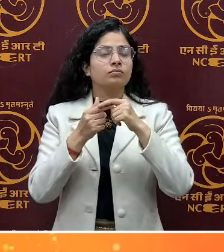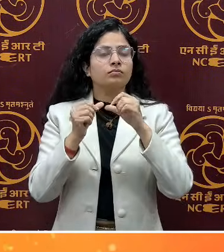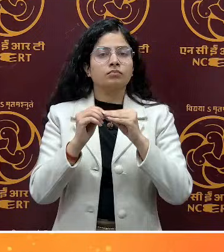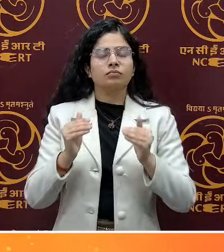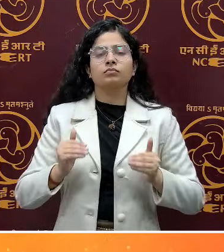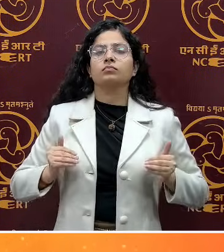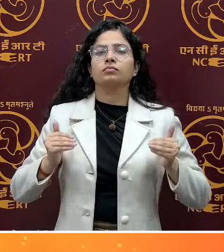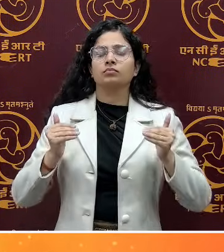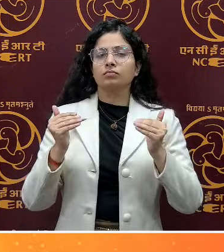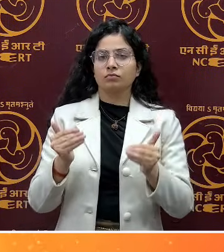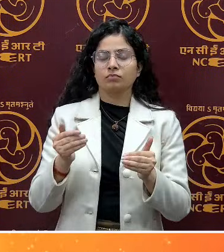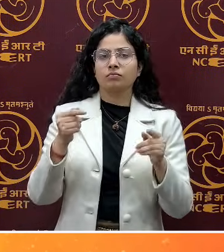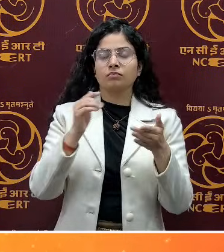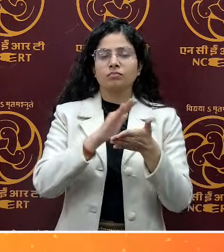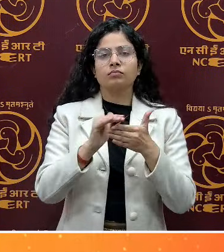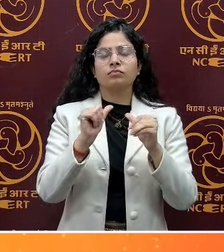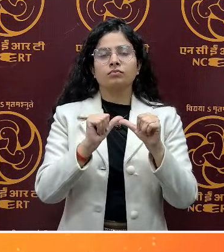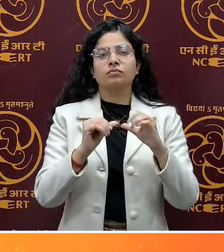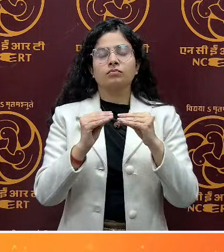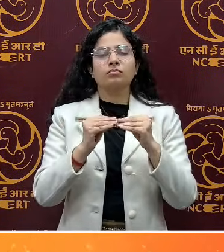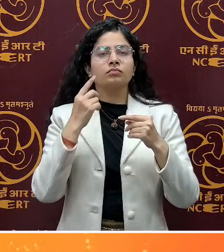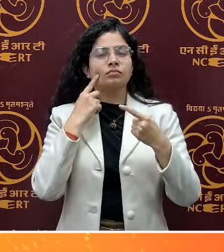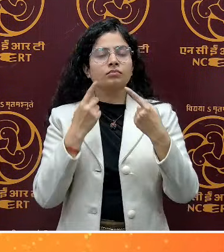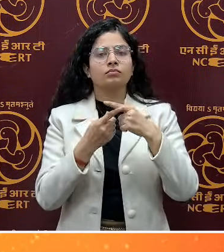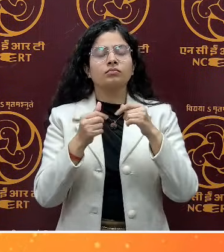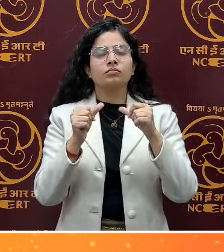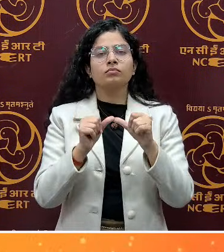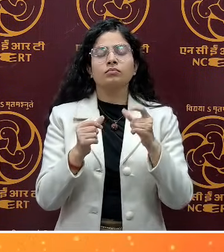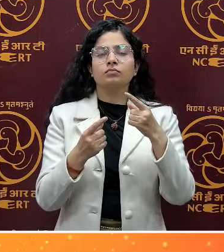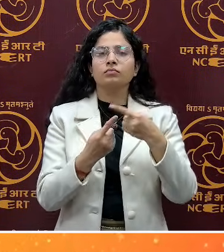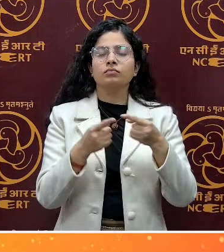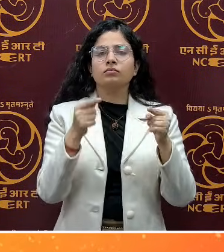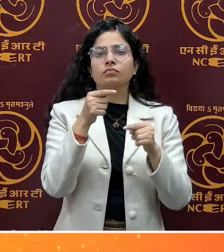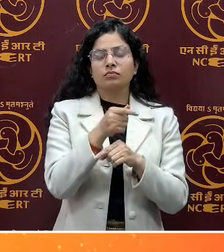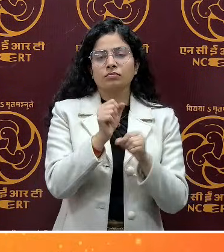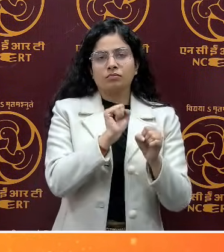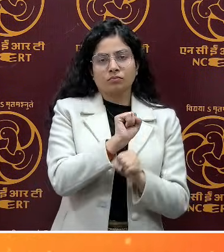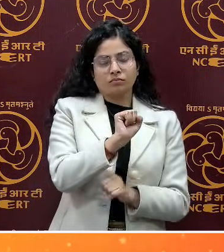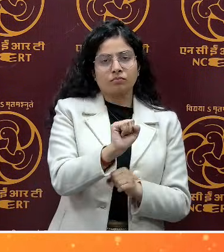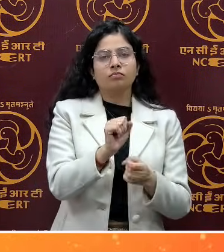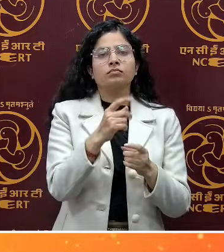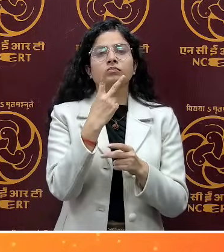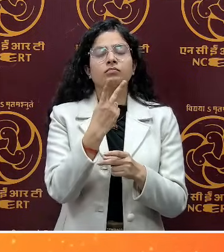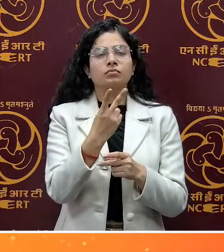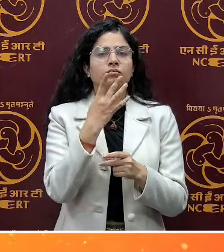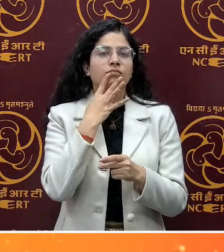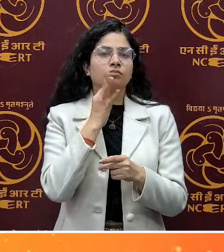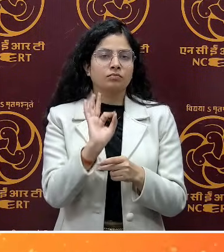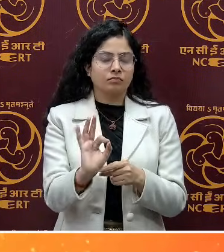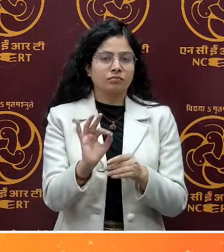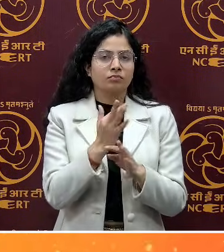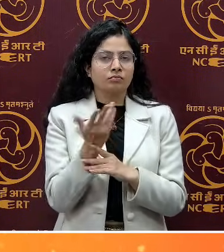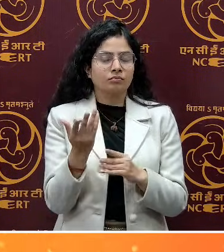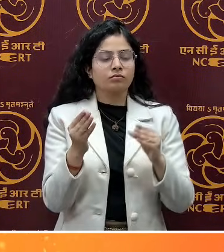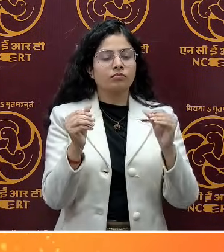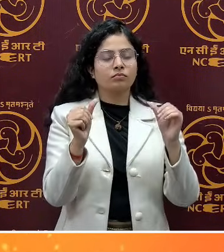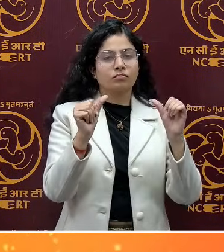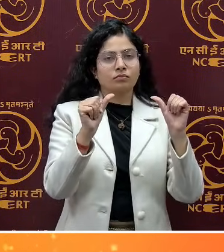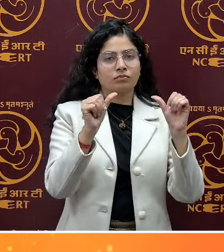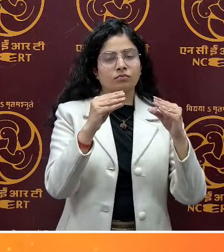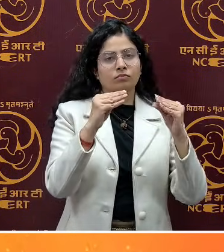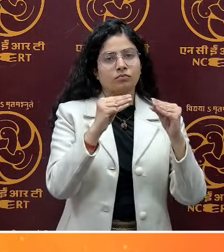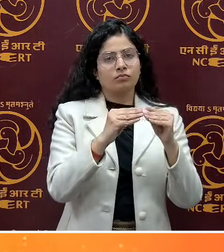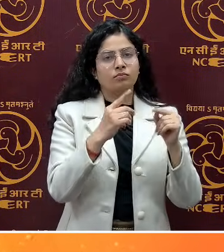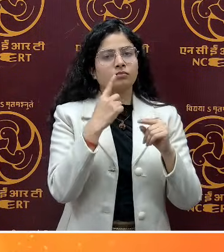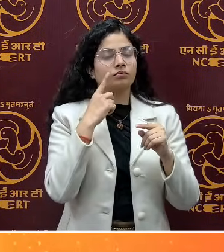further, habitat is having, or it depends on two factors, the biotic and abiotic